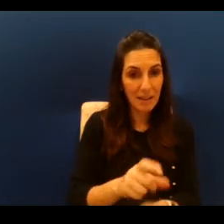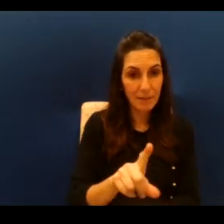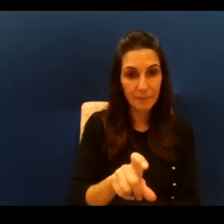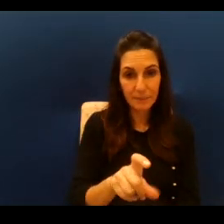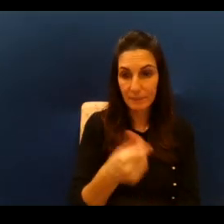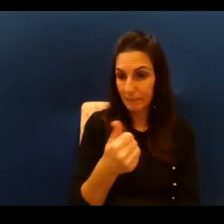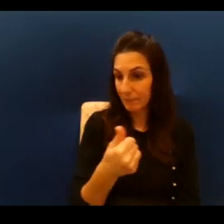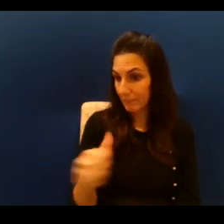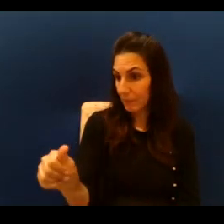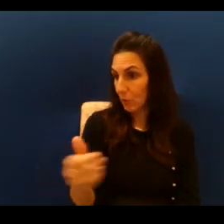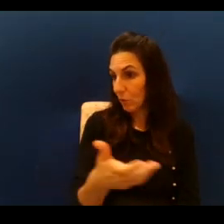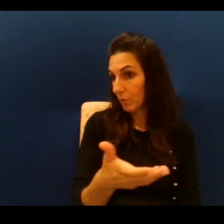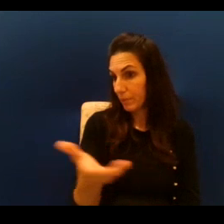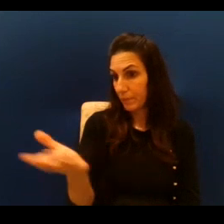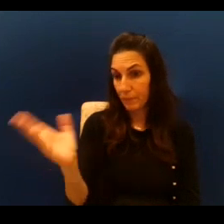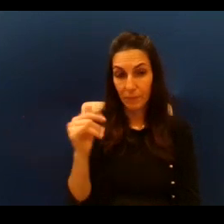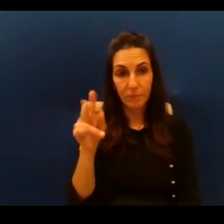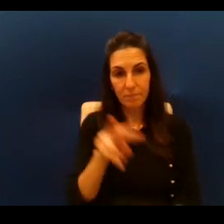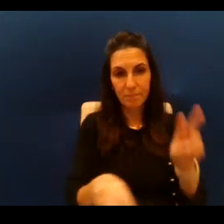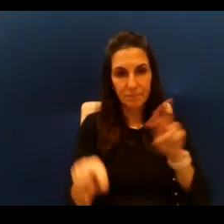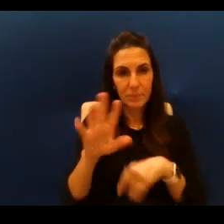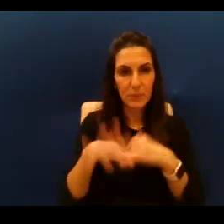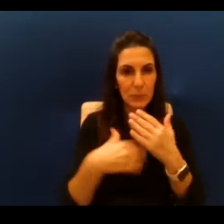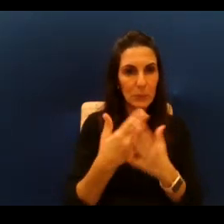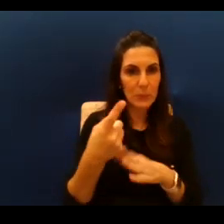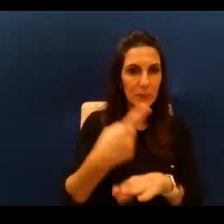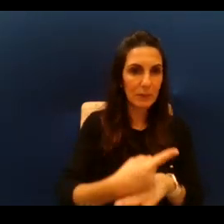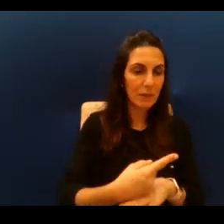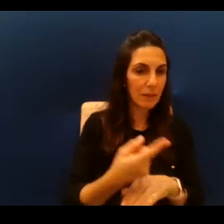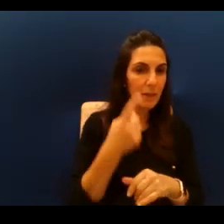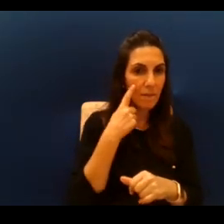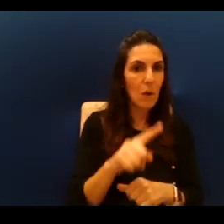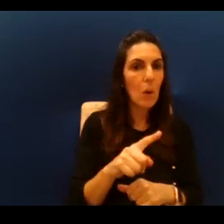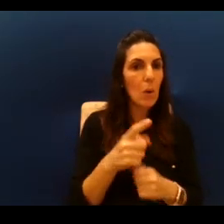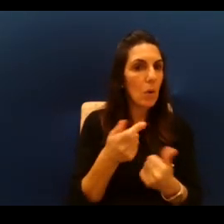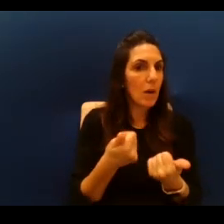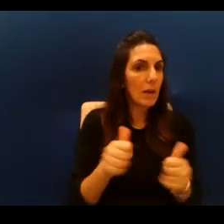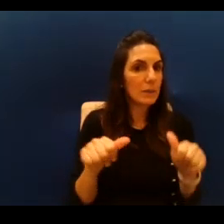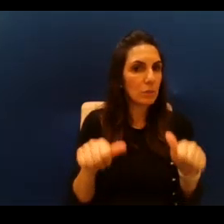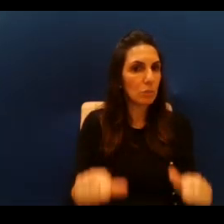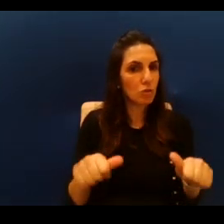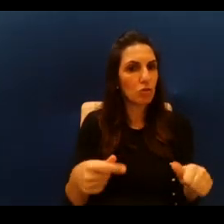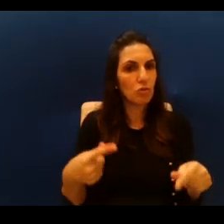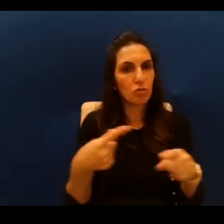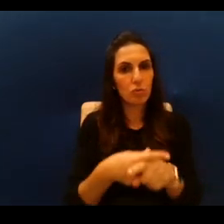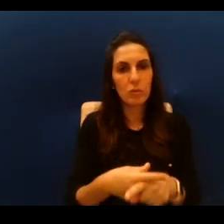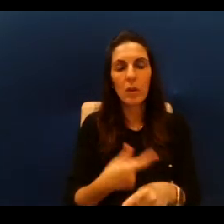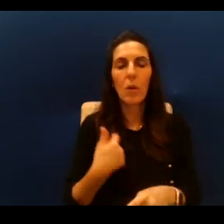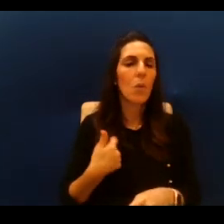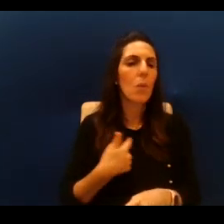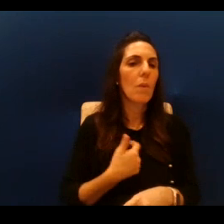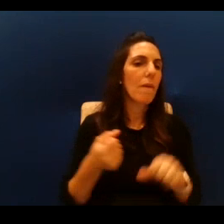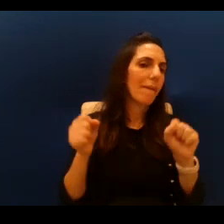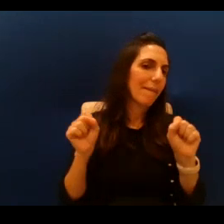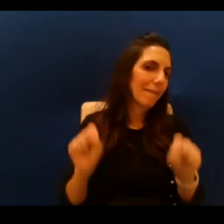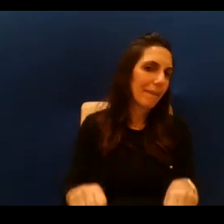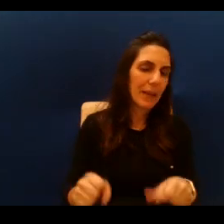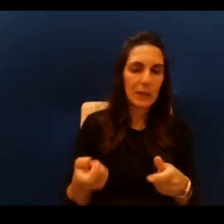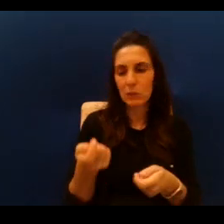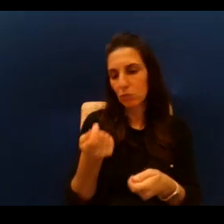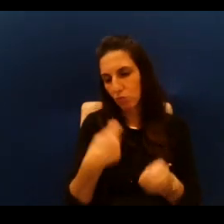Anything else from my colleagues? Take a moment to look through all the dates if you see any potential conflicts. Of course, we can always amend